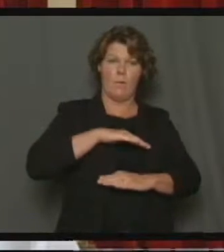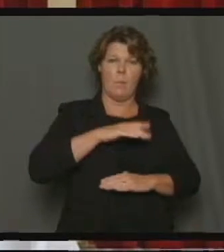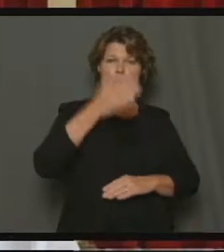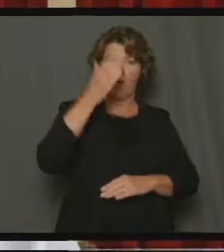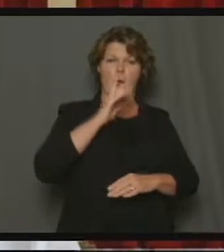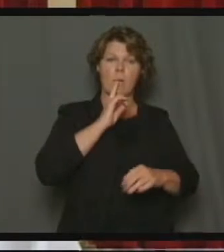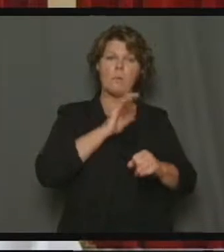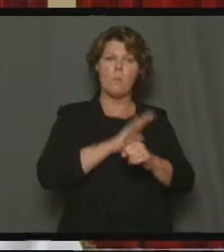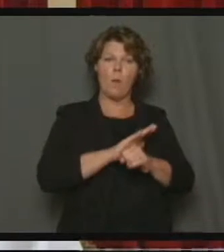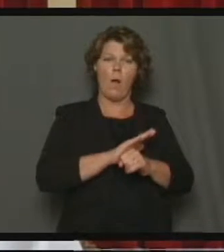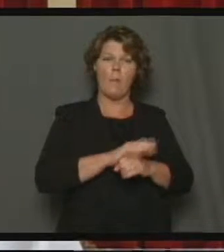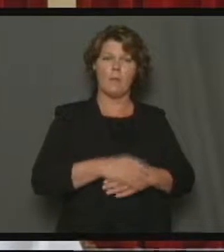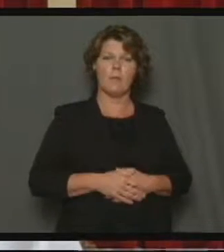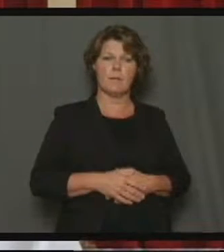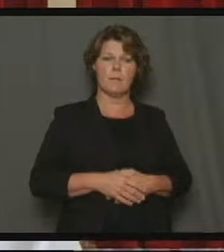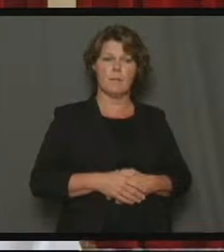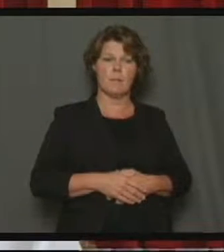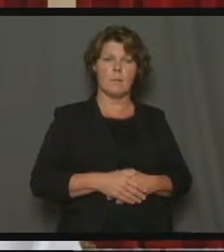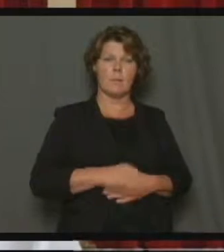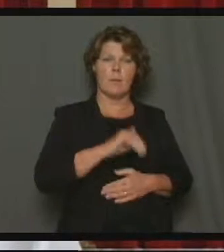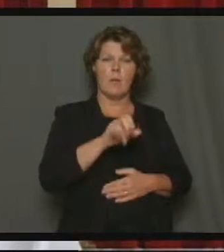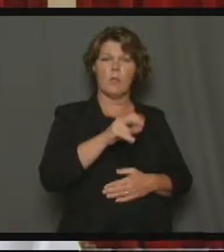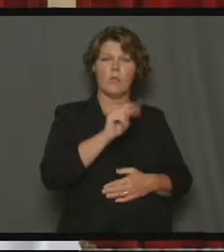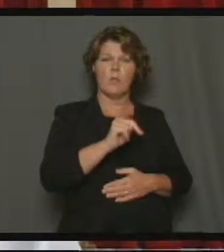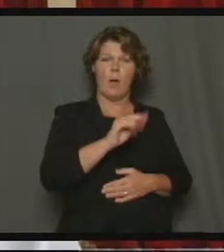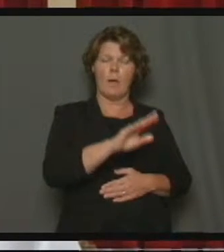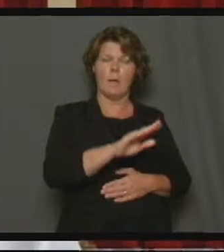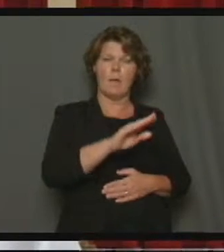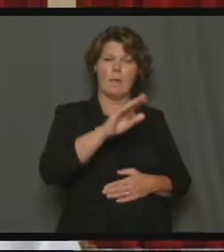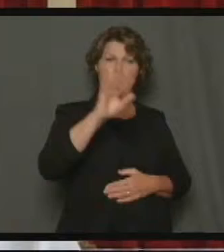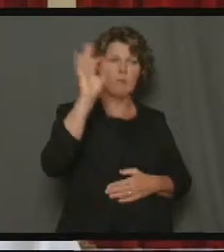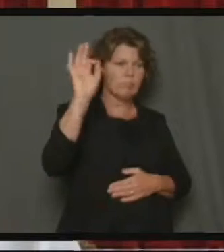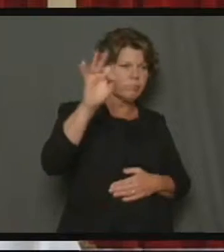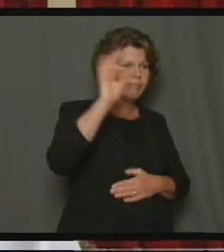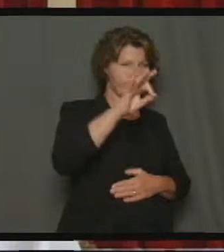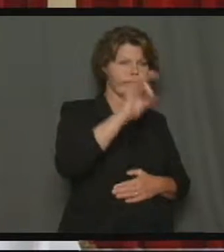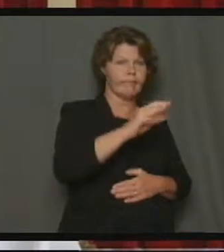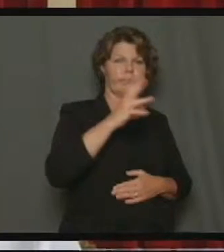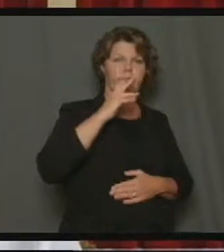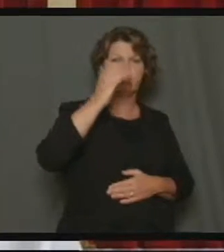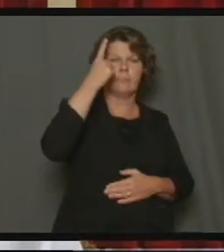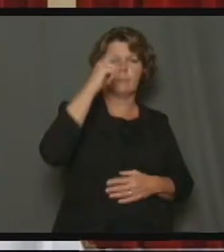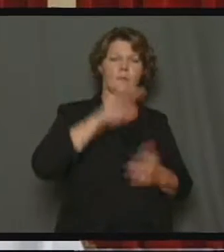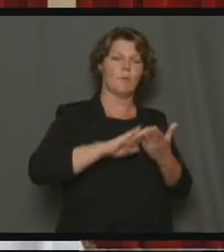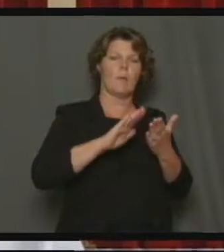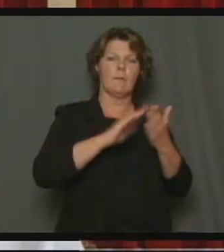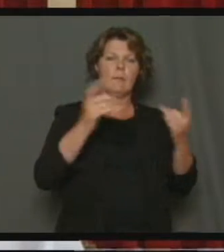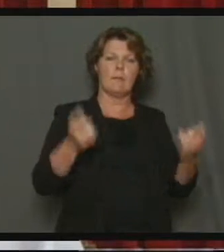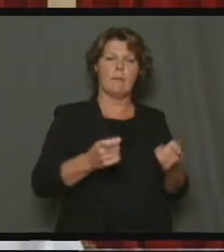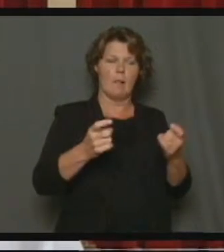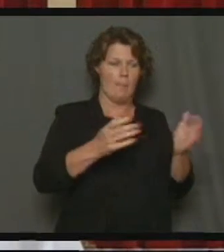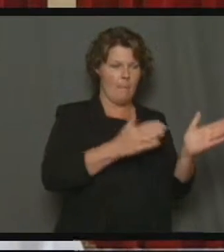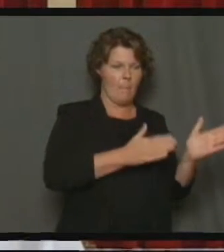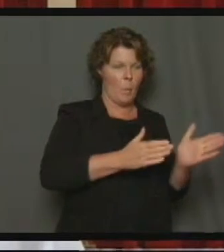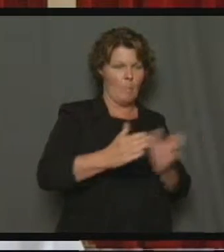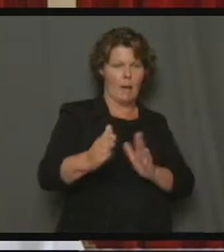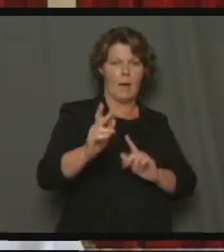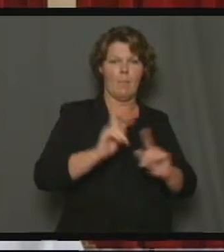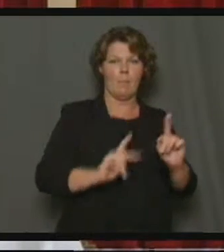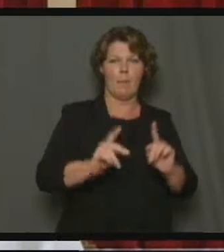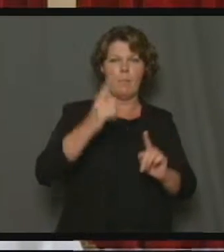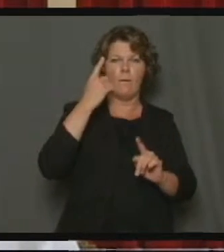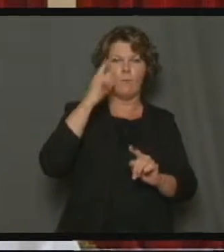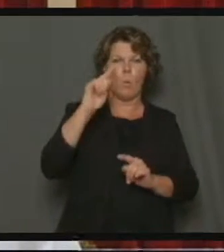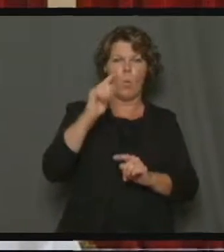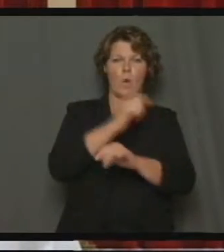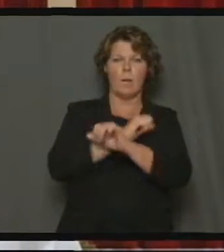promise. The preaching of John and his baptism of repentance for the forgiveness of sins prepared people for the coming